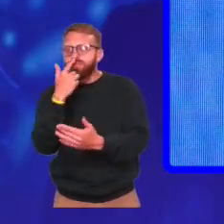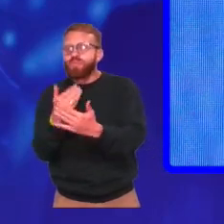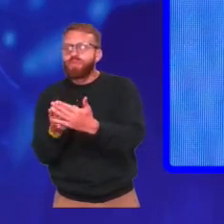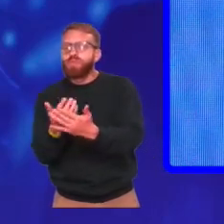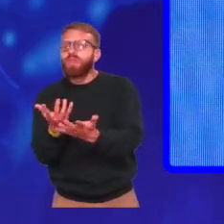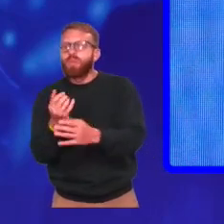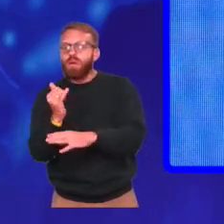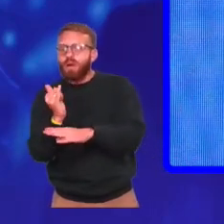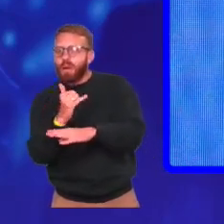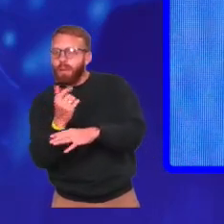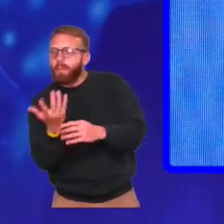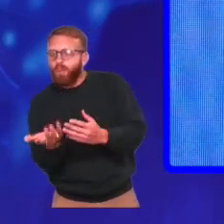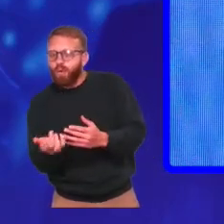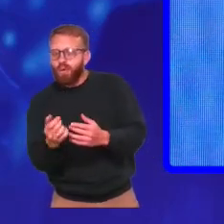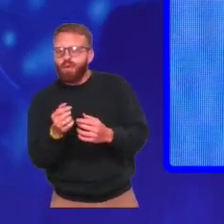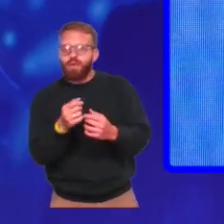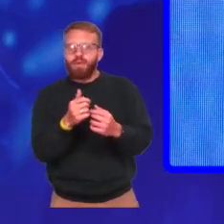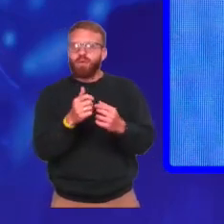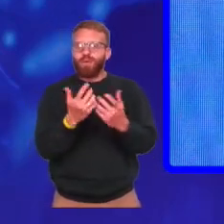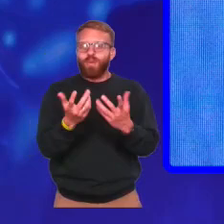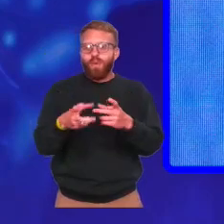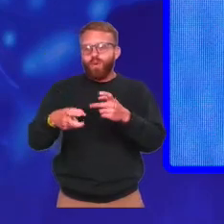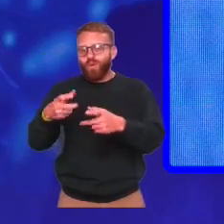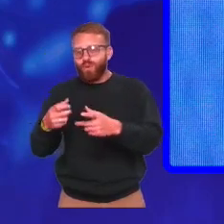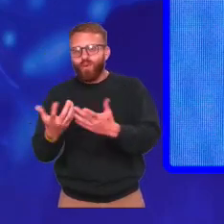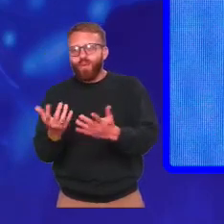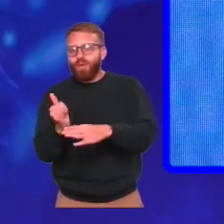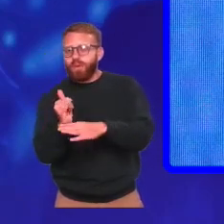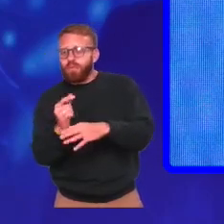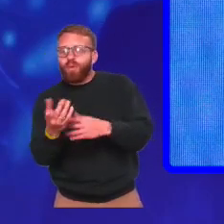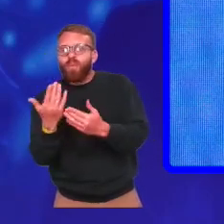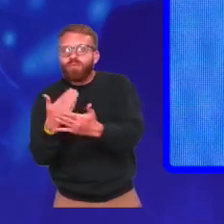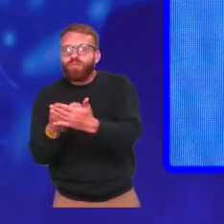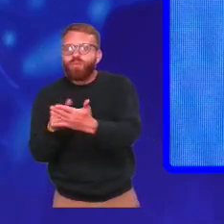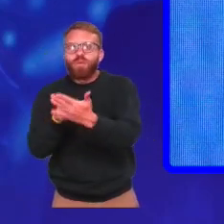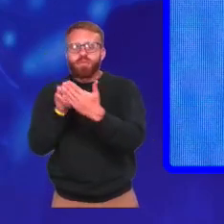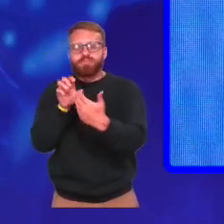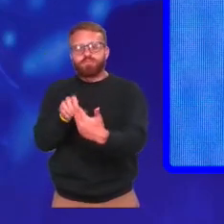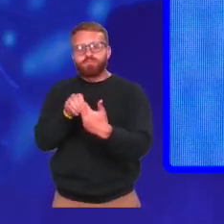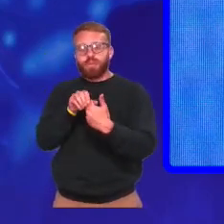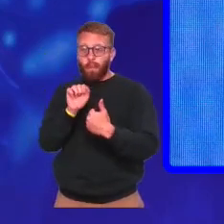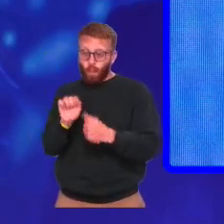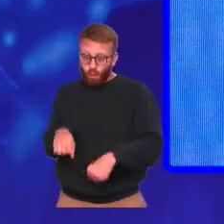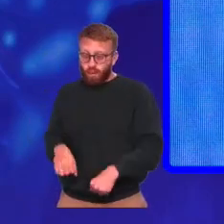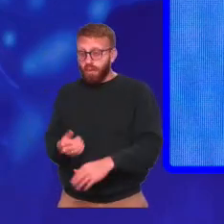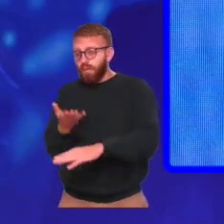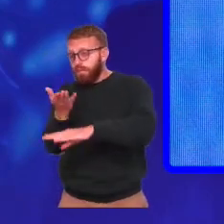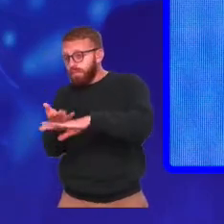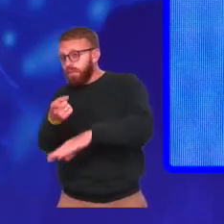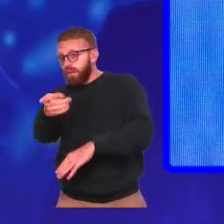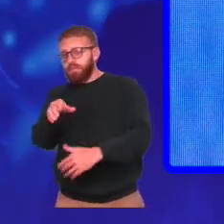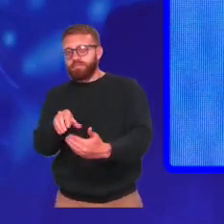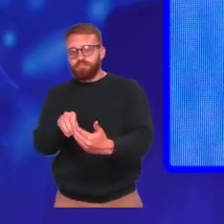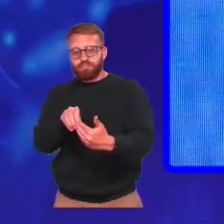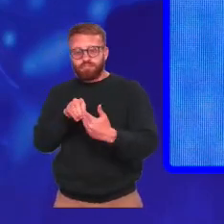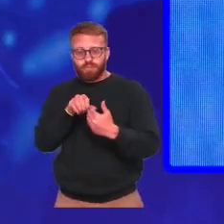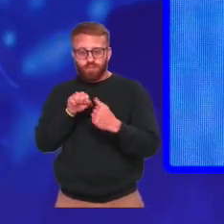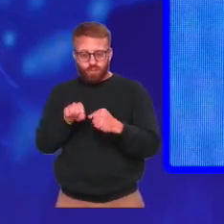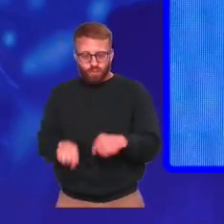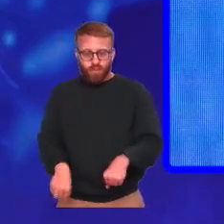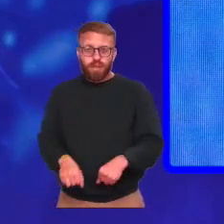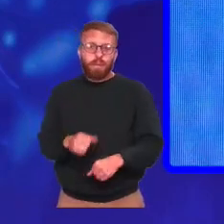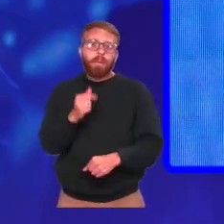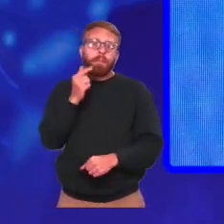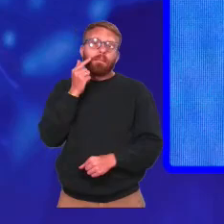there. But do not, undersell the talent we already have here that has gone through that journey themselves. So after you go through the